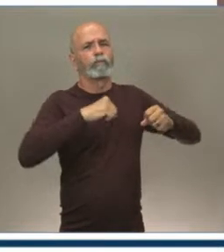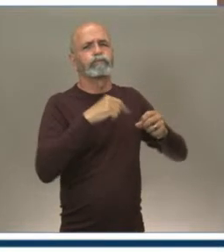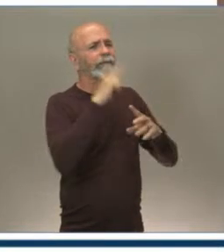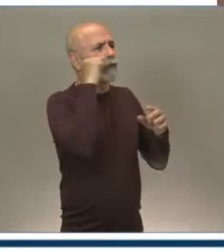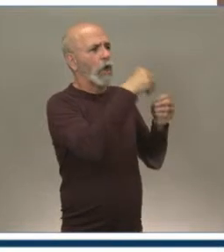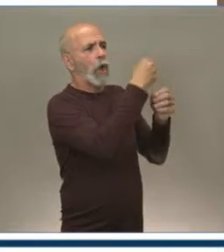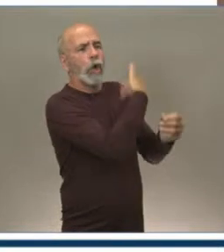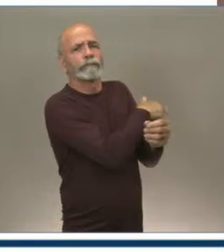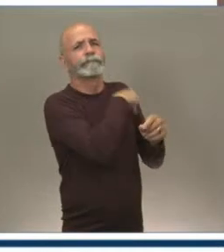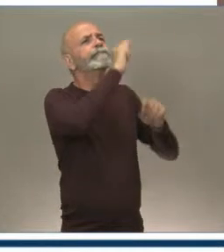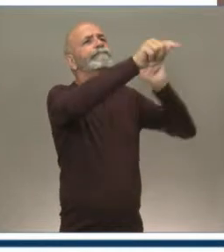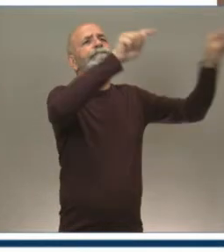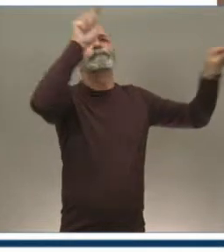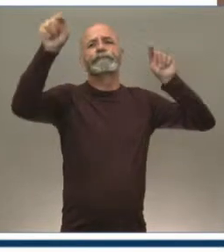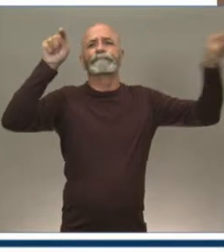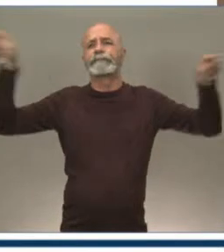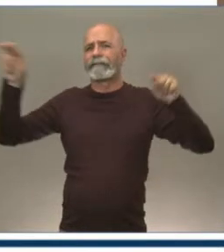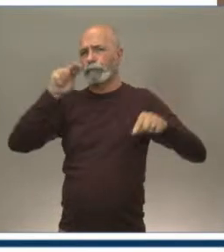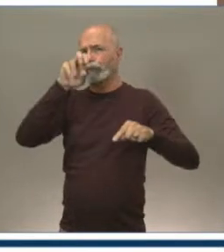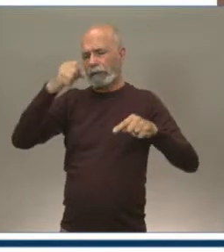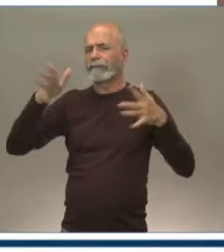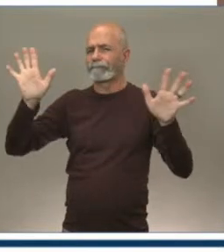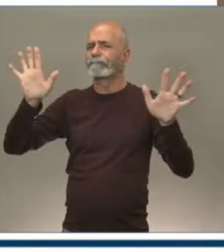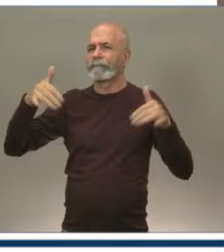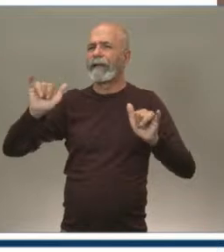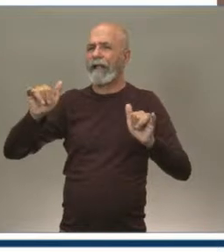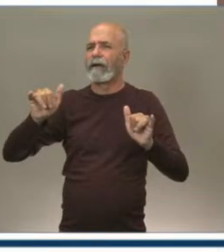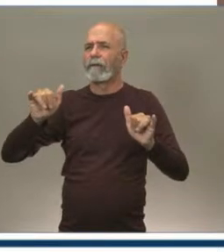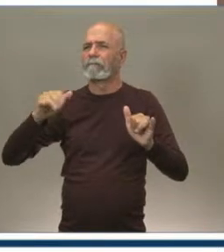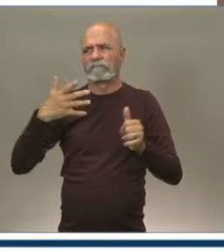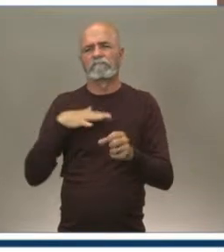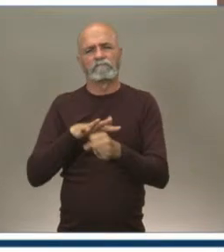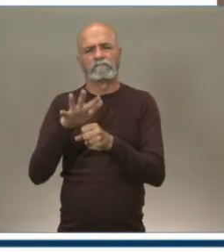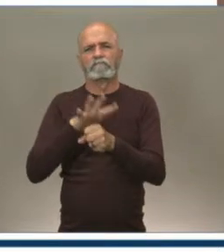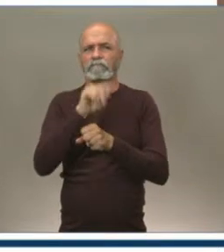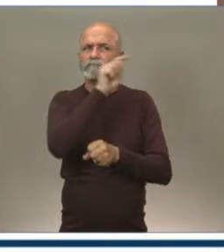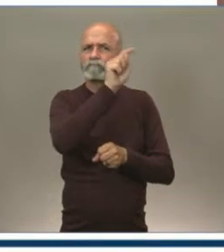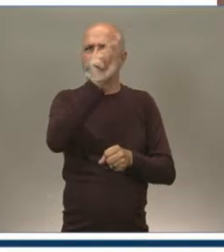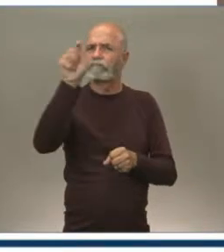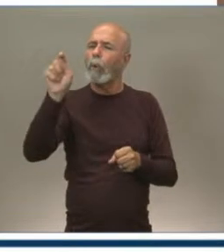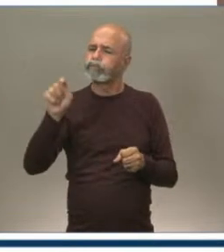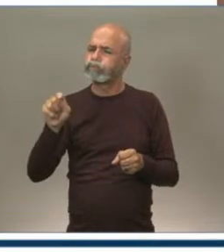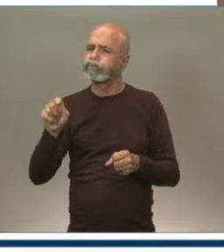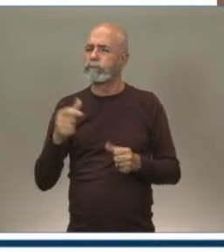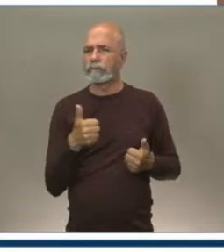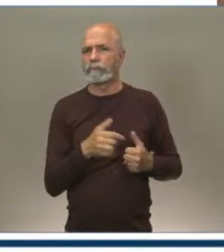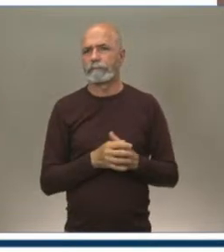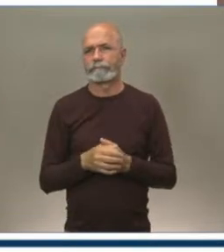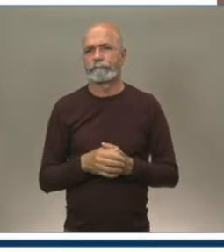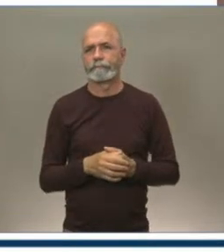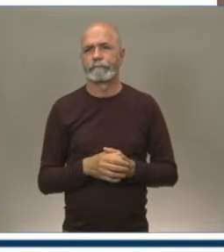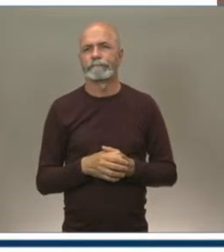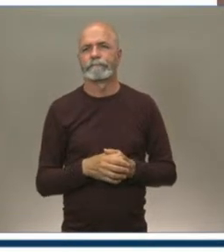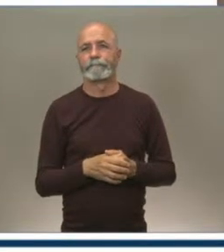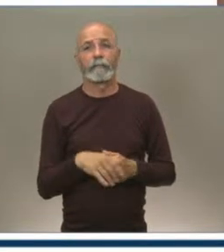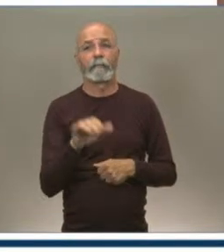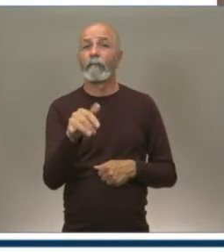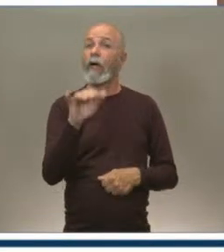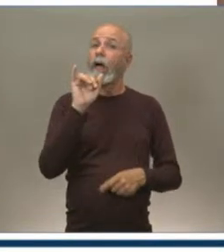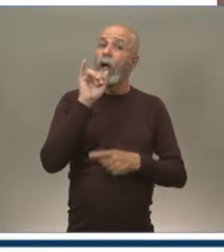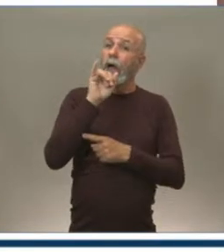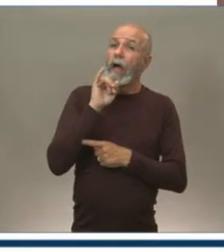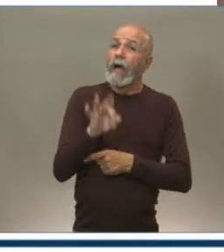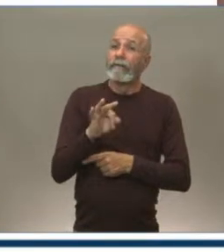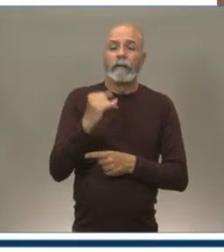have, and in particular, the teams that we have working in our ICUs. And if we take our foot off the gas and